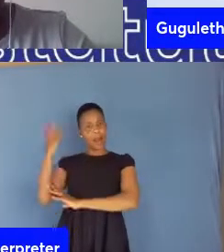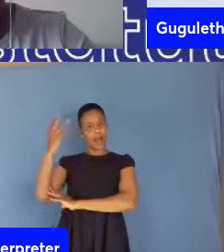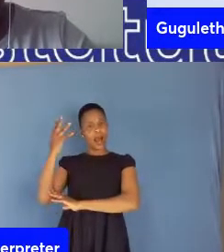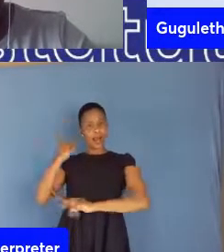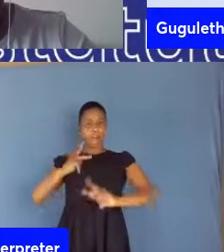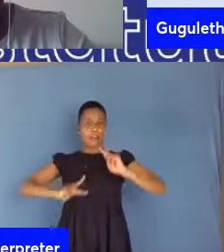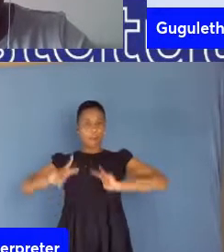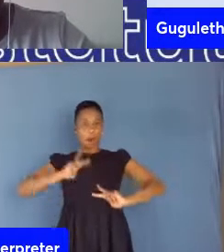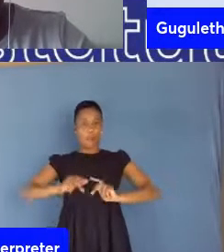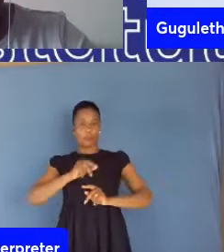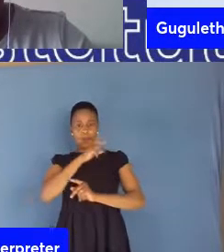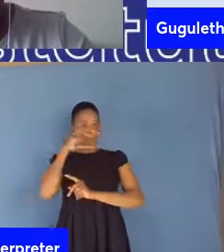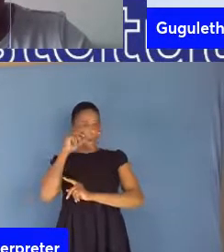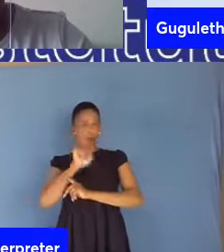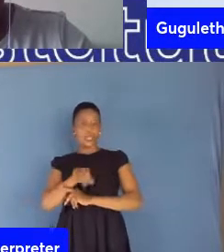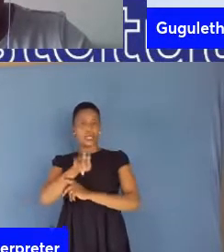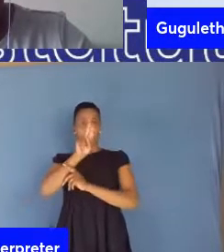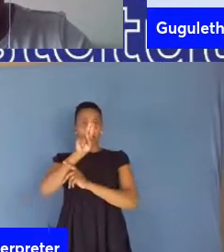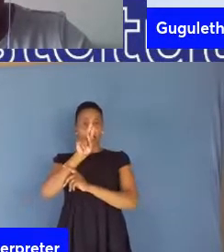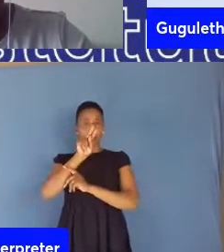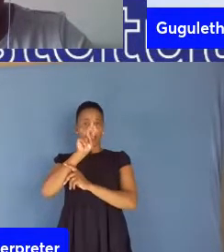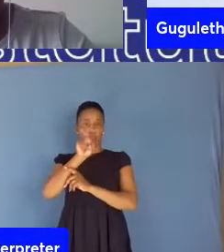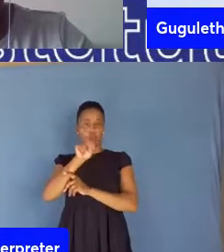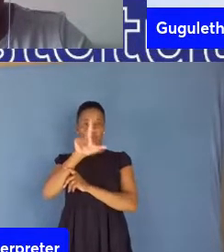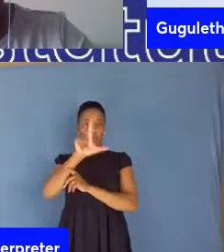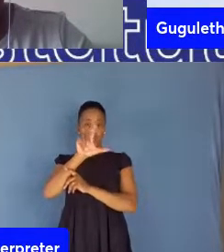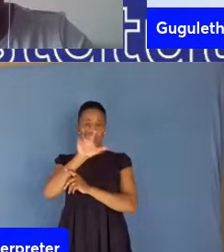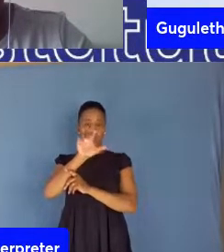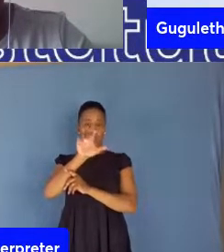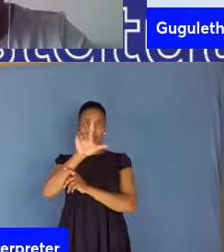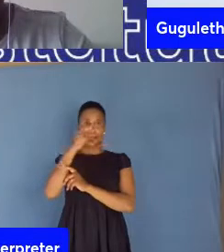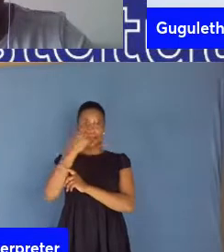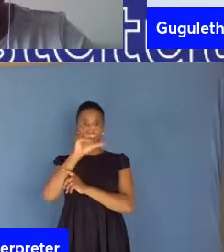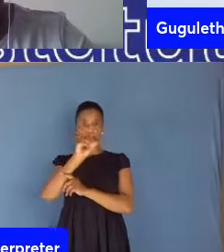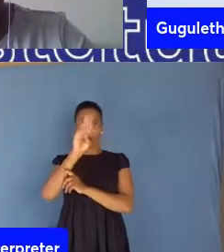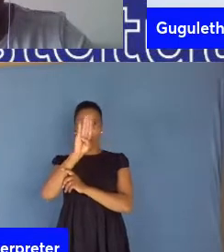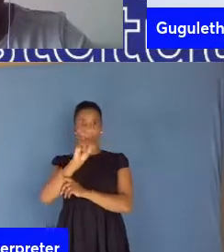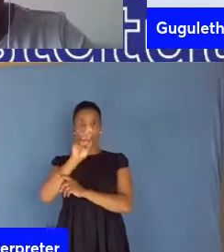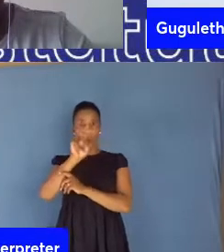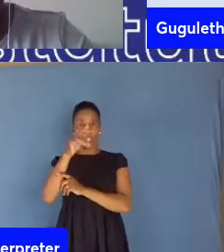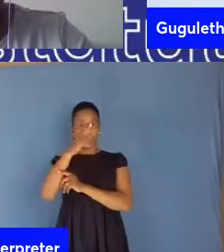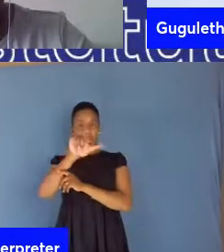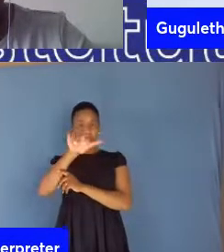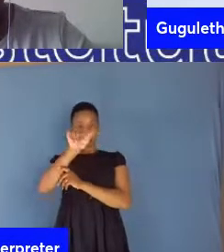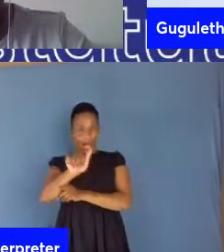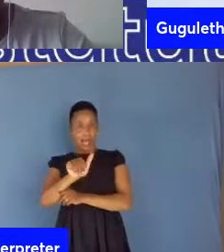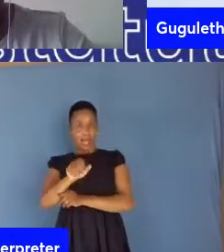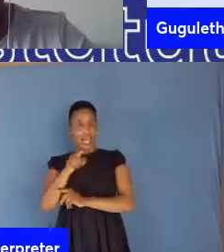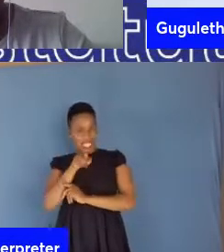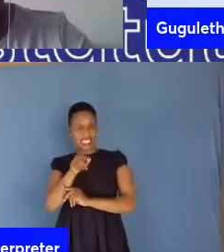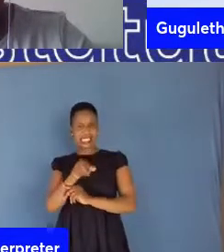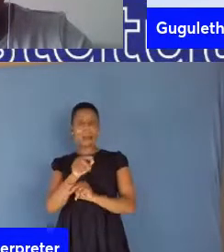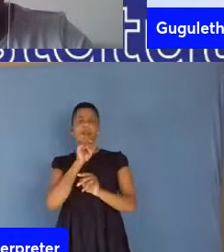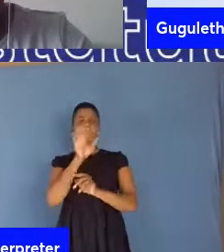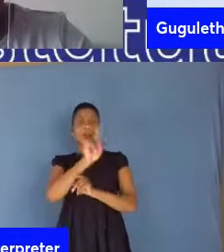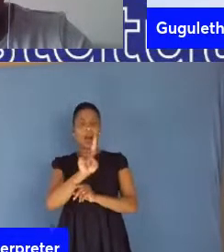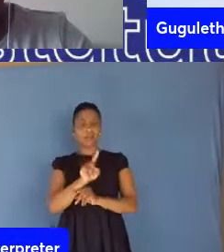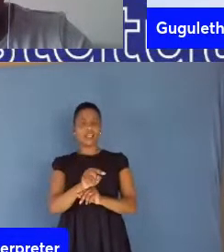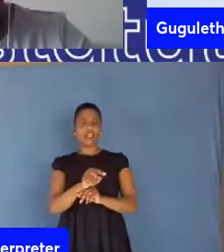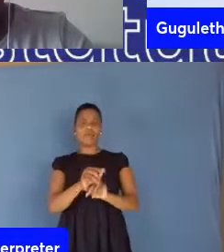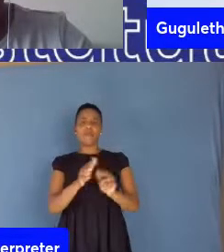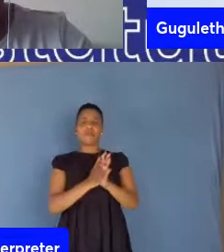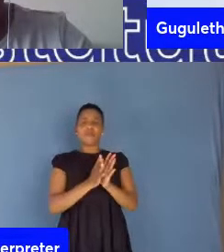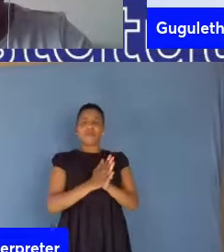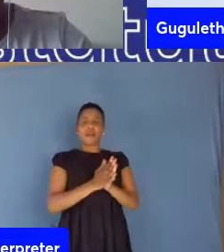means, Ubundlobongela is violence. And I think there came a point in my life where I also recognized that actually